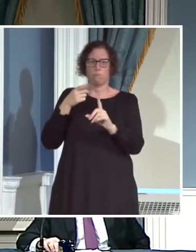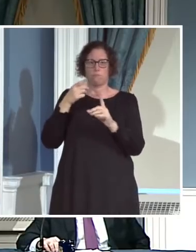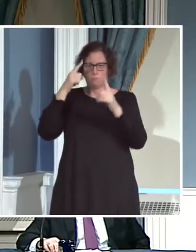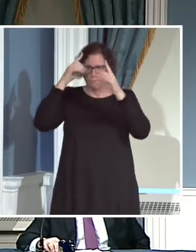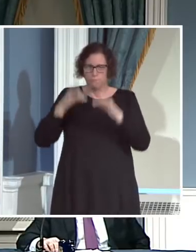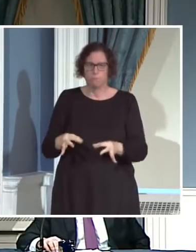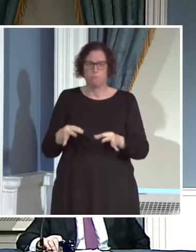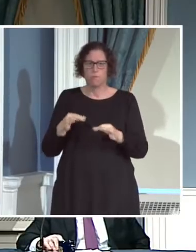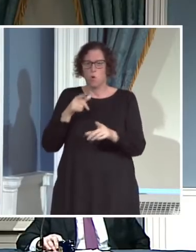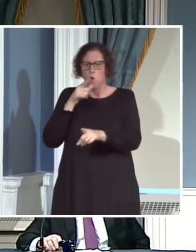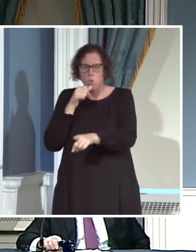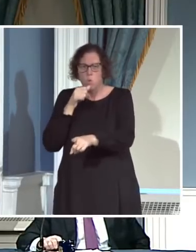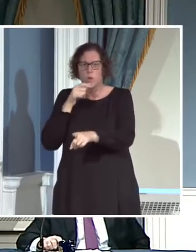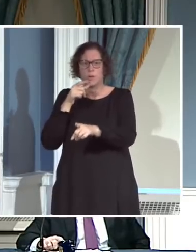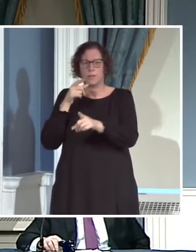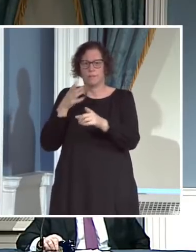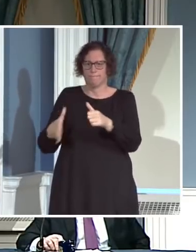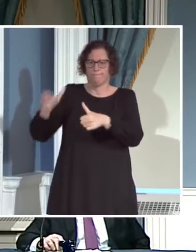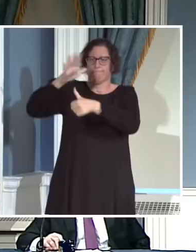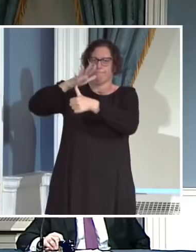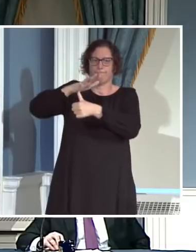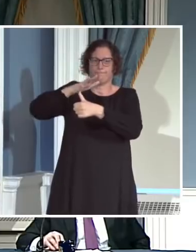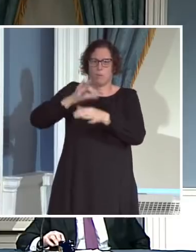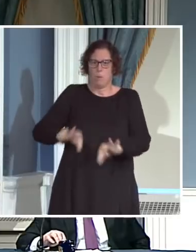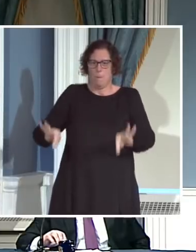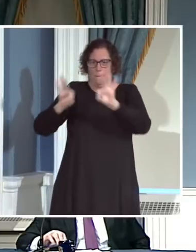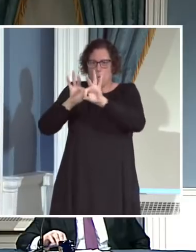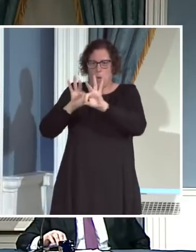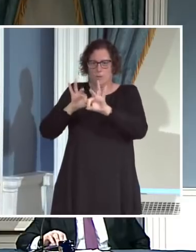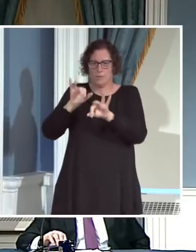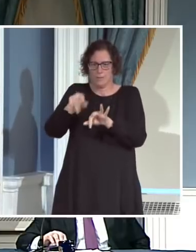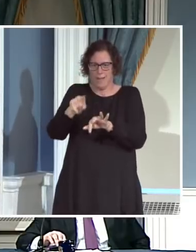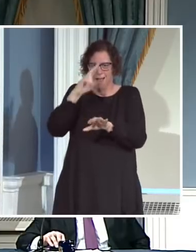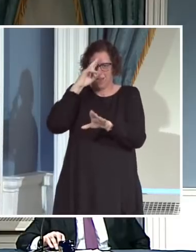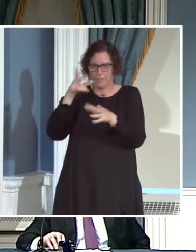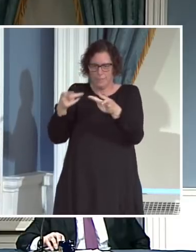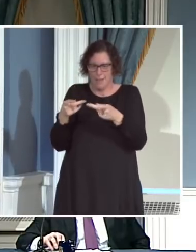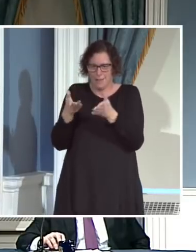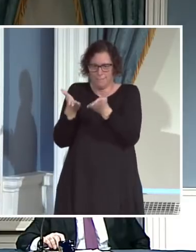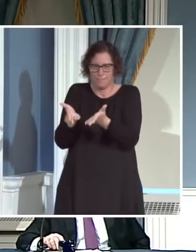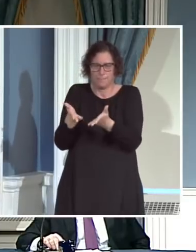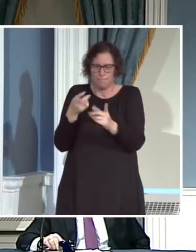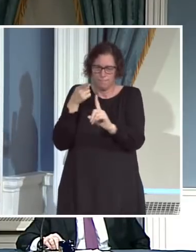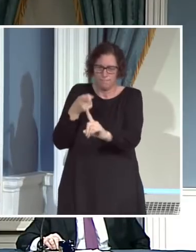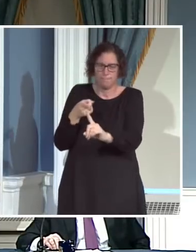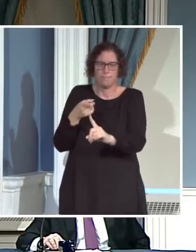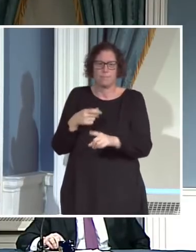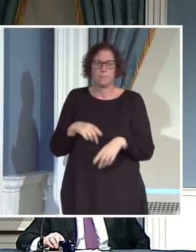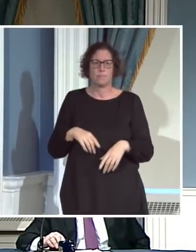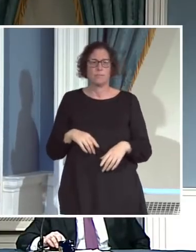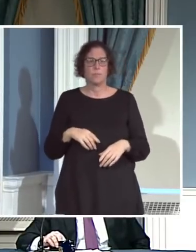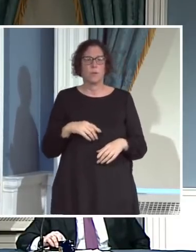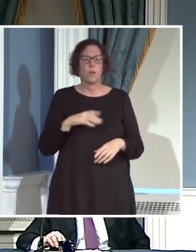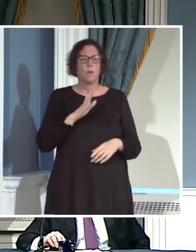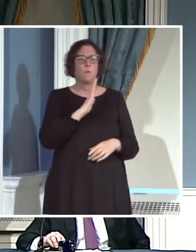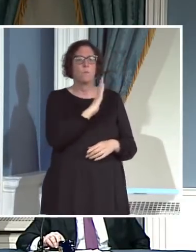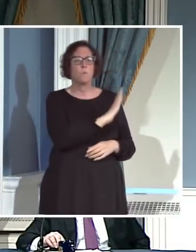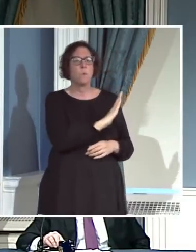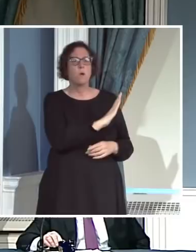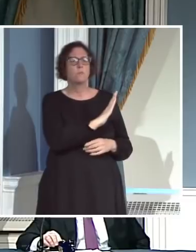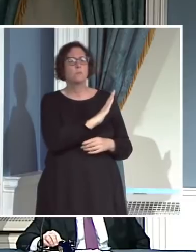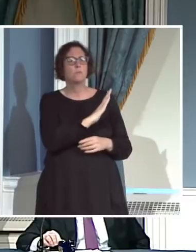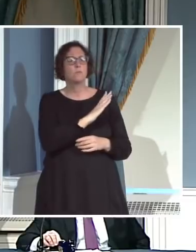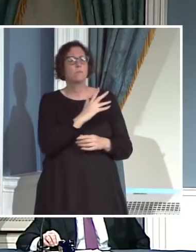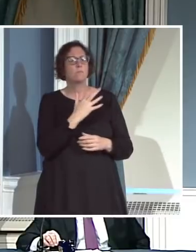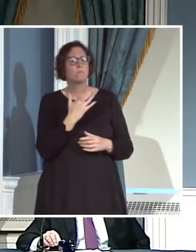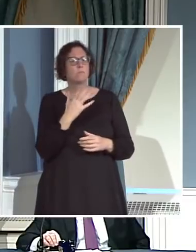priority, and now we're days from being out of ventilators. So my question is this: is it your position that it's inappropriate and unfair for hospitals